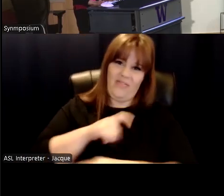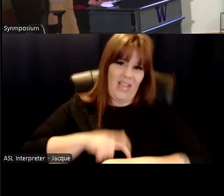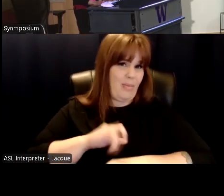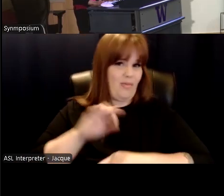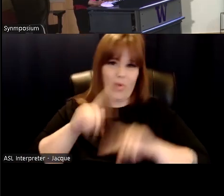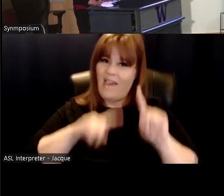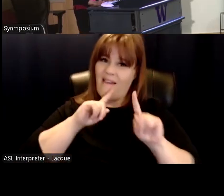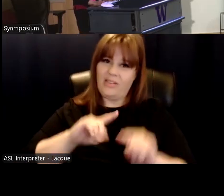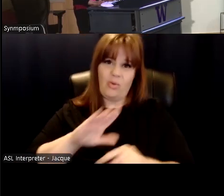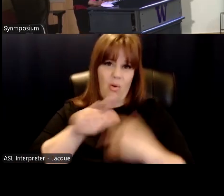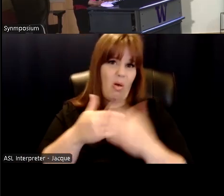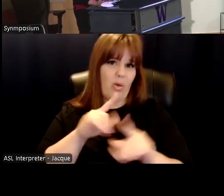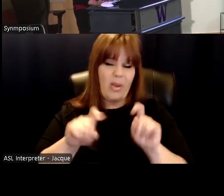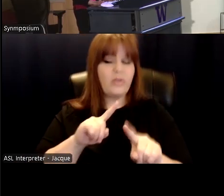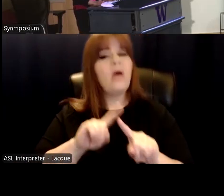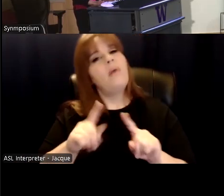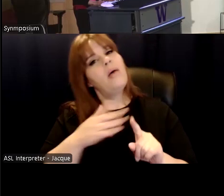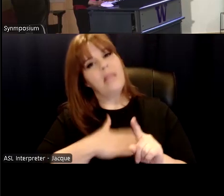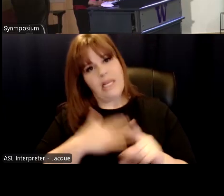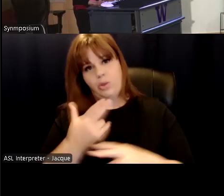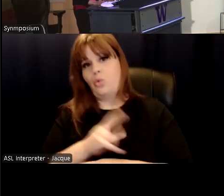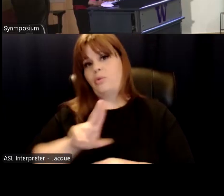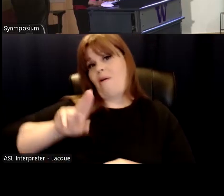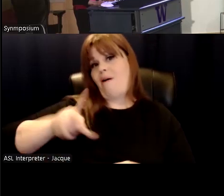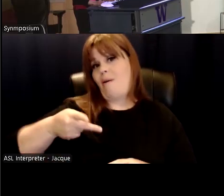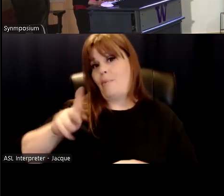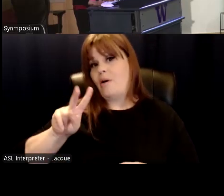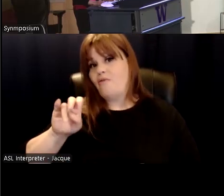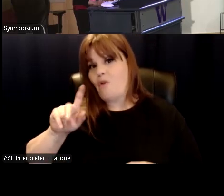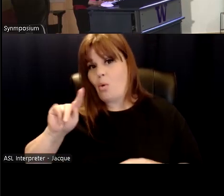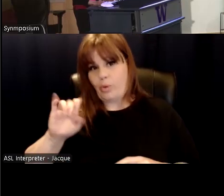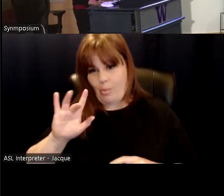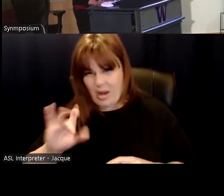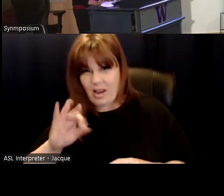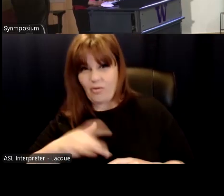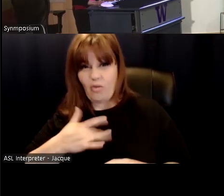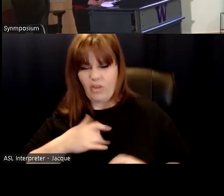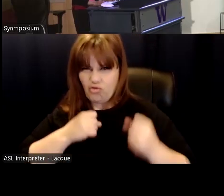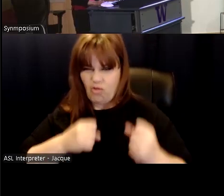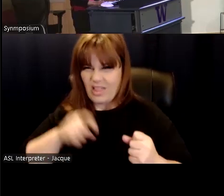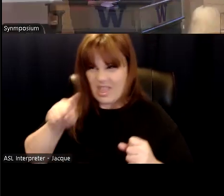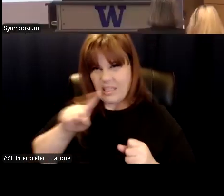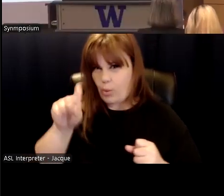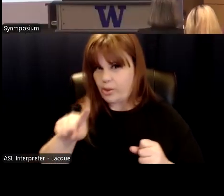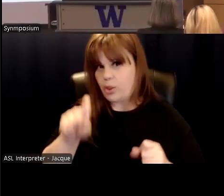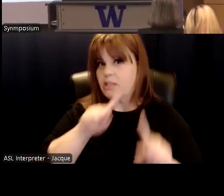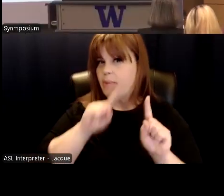However, please use the upvote button if you feel strongly a specific question should be answered.